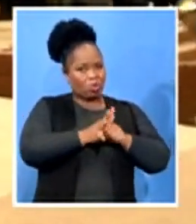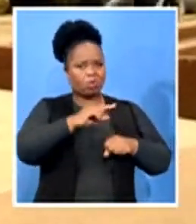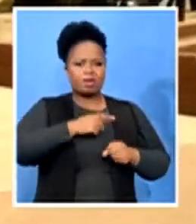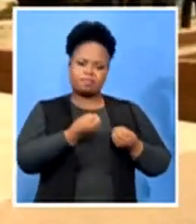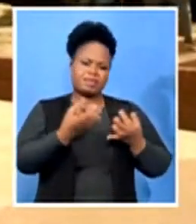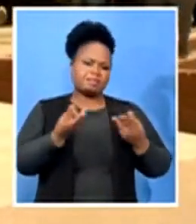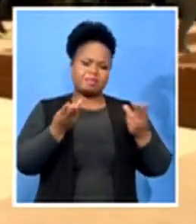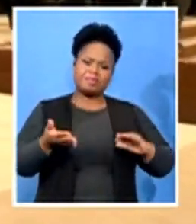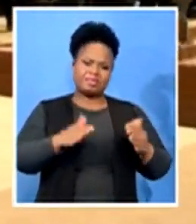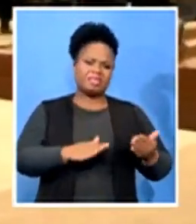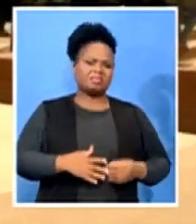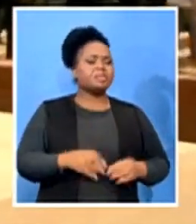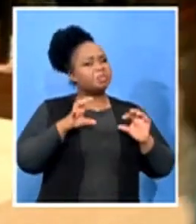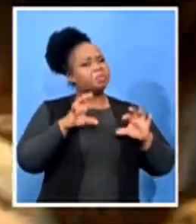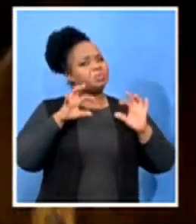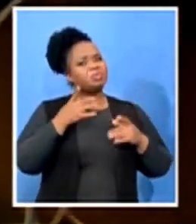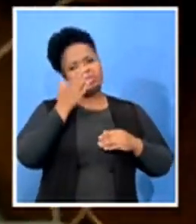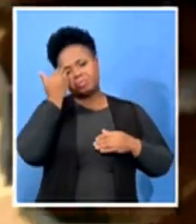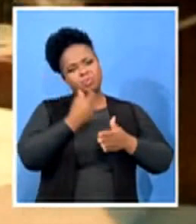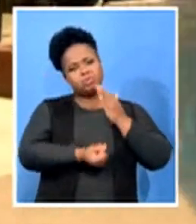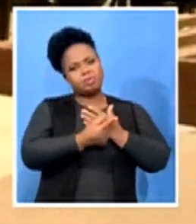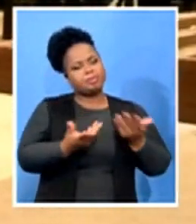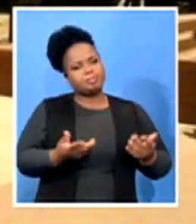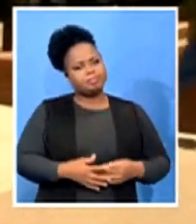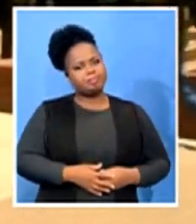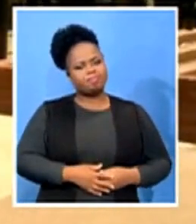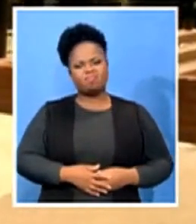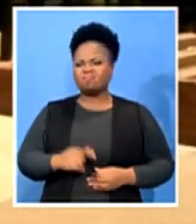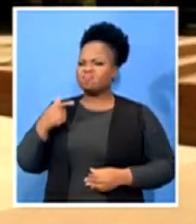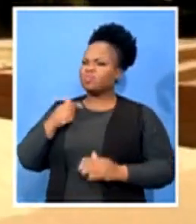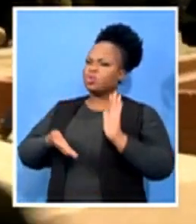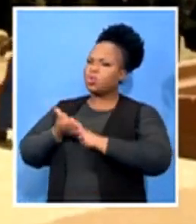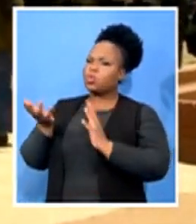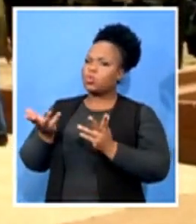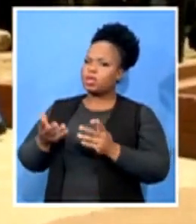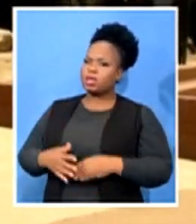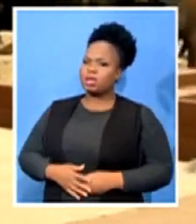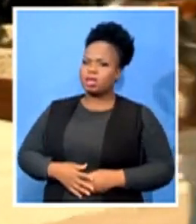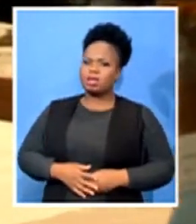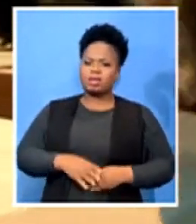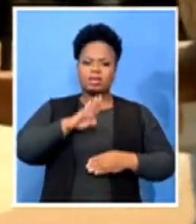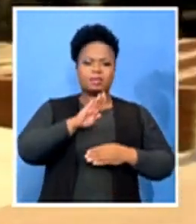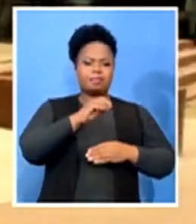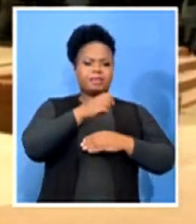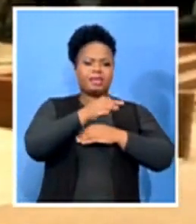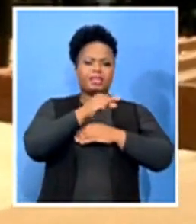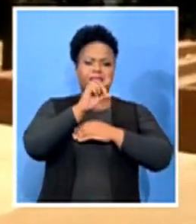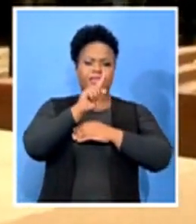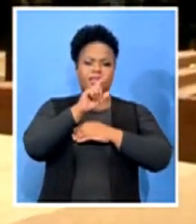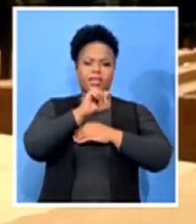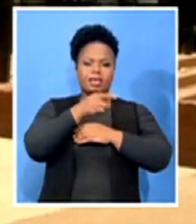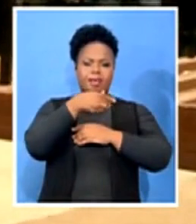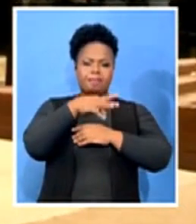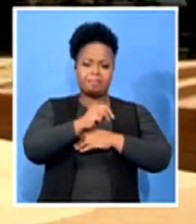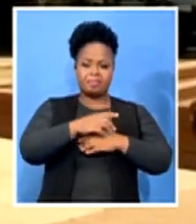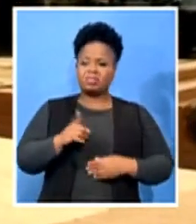happen. Where are you going to? I'm going to Bethlehem. Up to so far, are you satisfied with what we are seeing, the